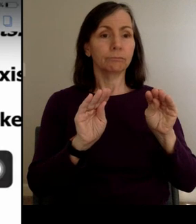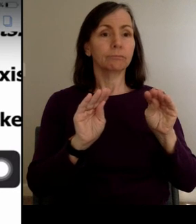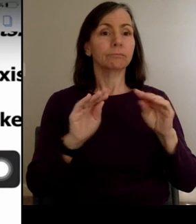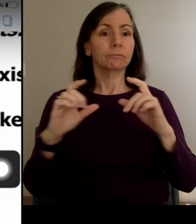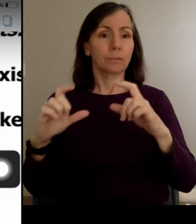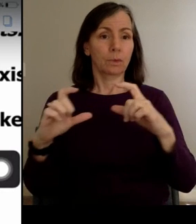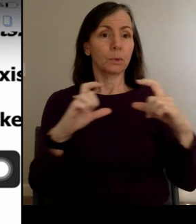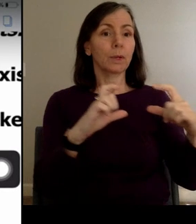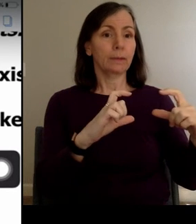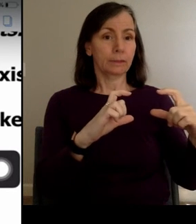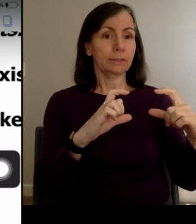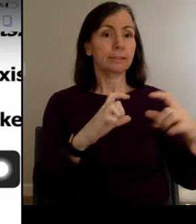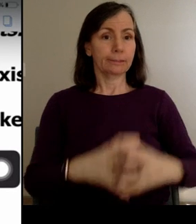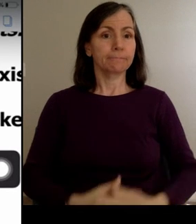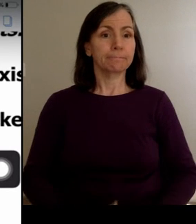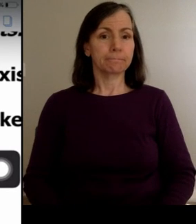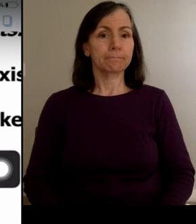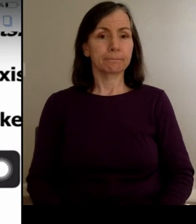parentheses.